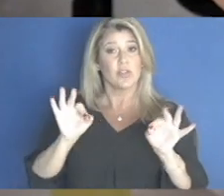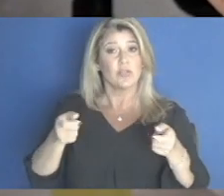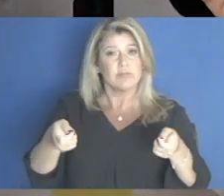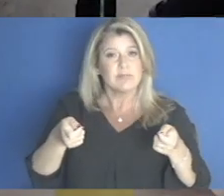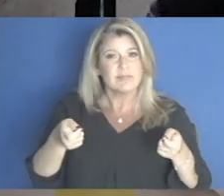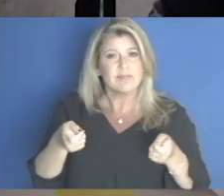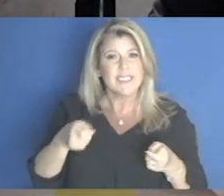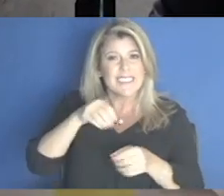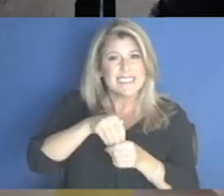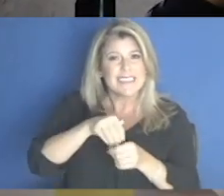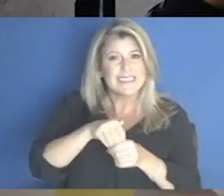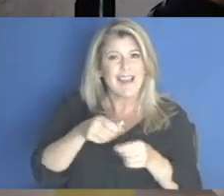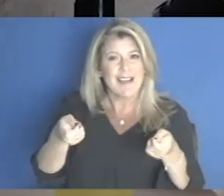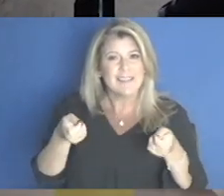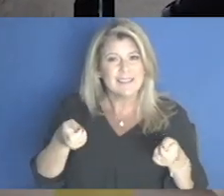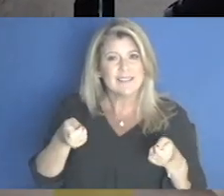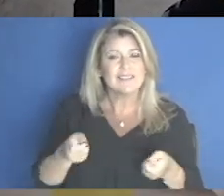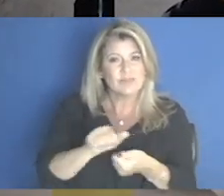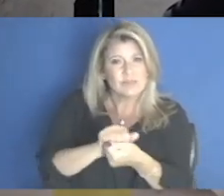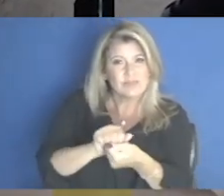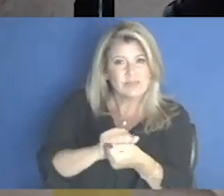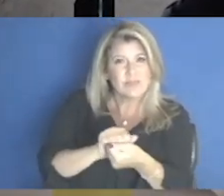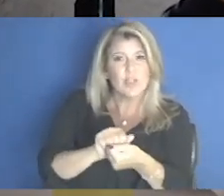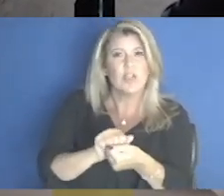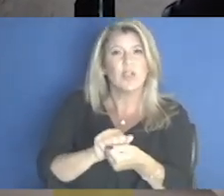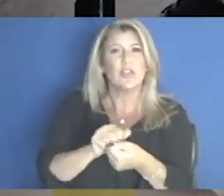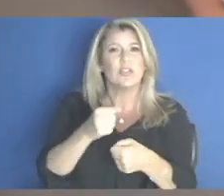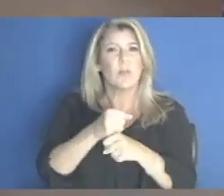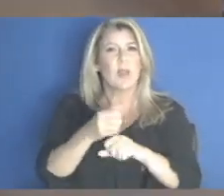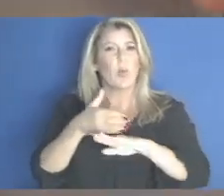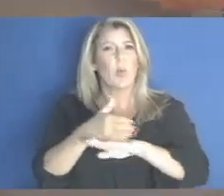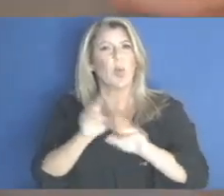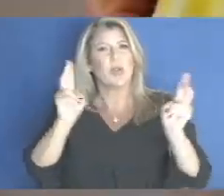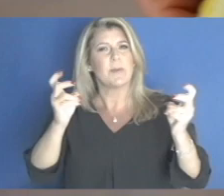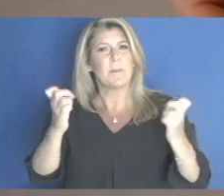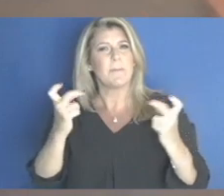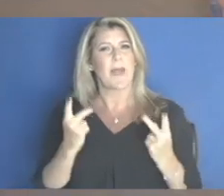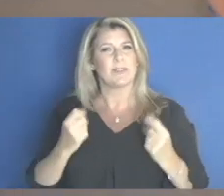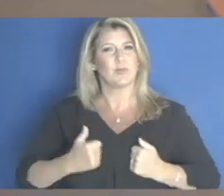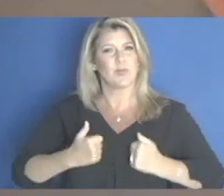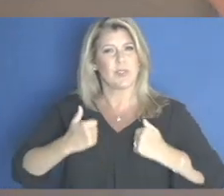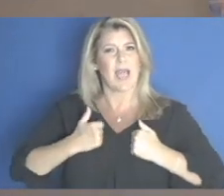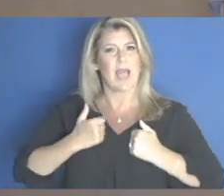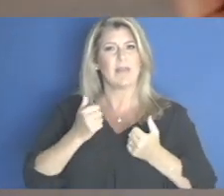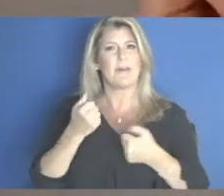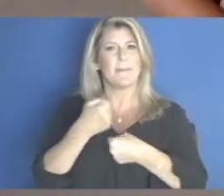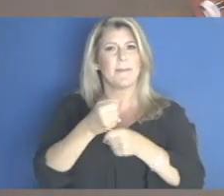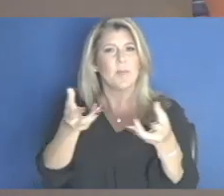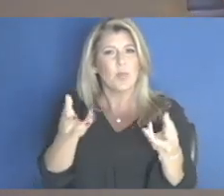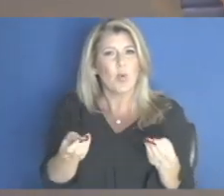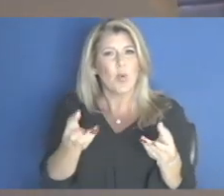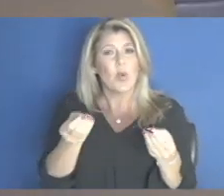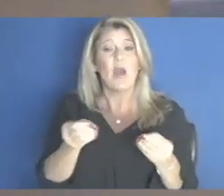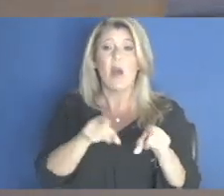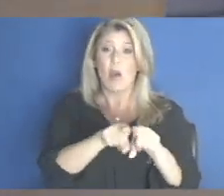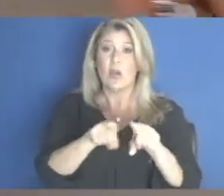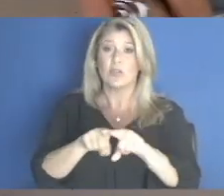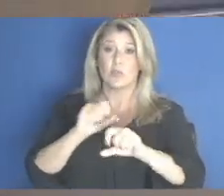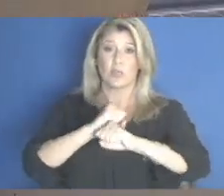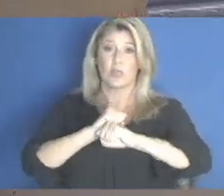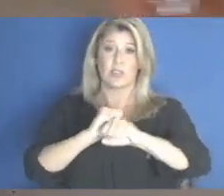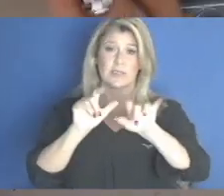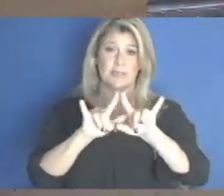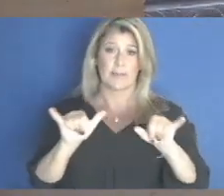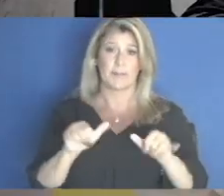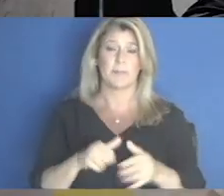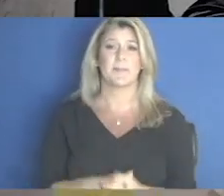my furniture, for drawers, to bring the wood back to life and moisturize it, and I also use it